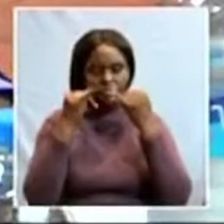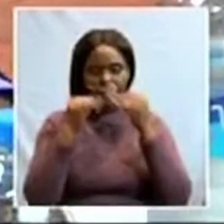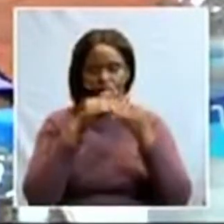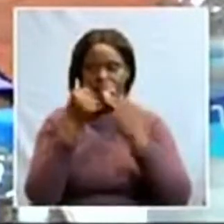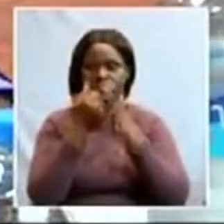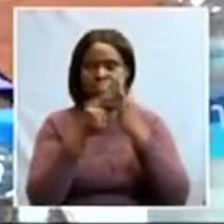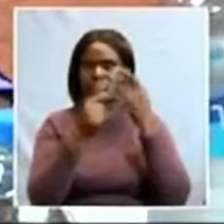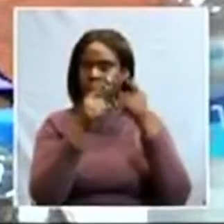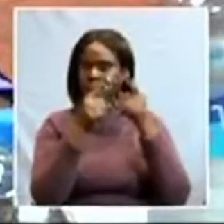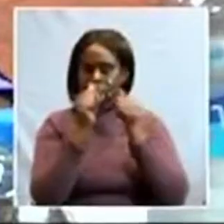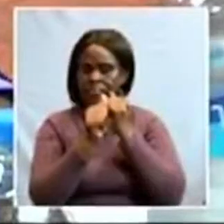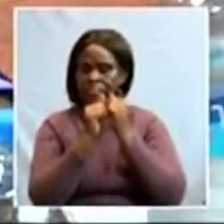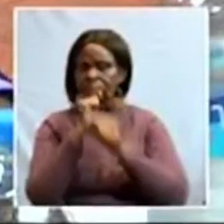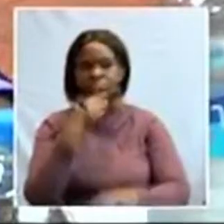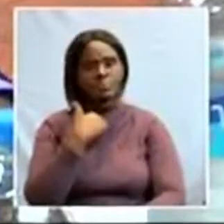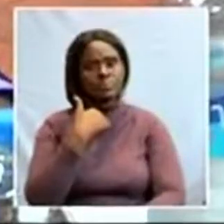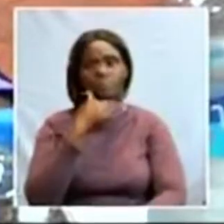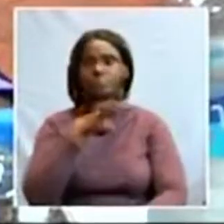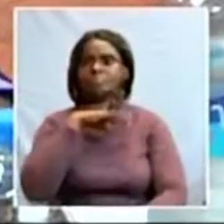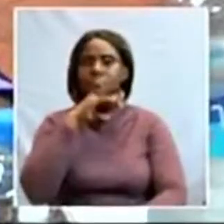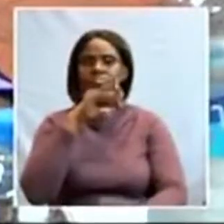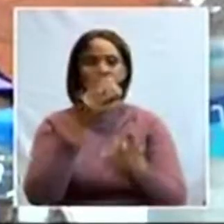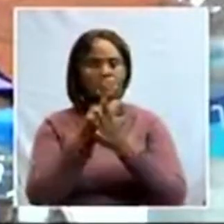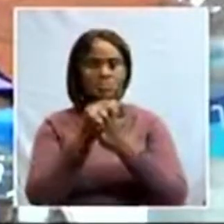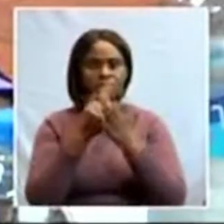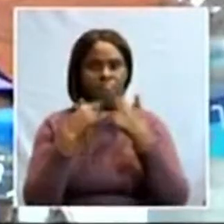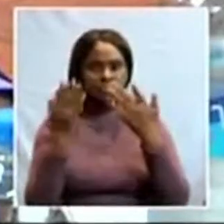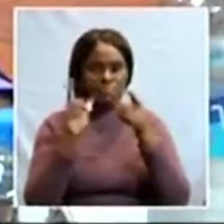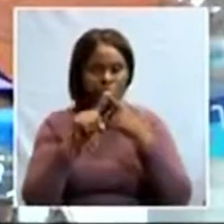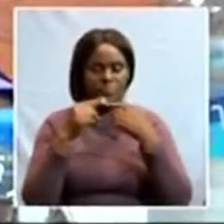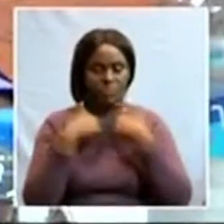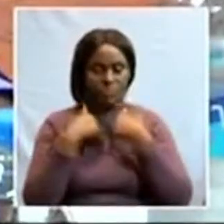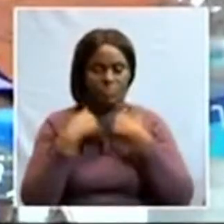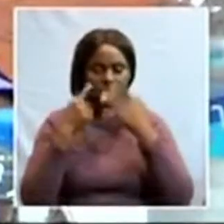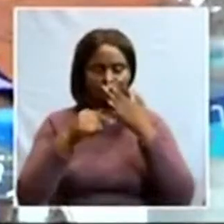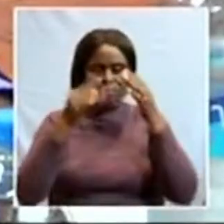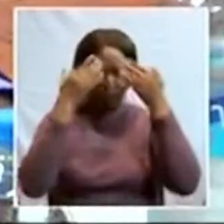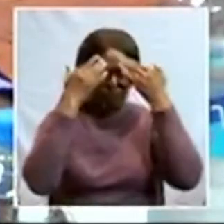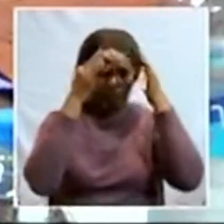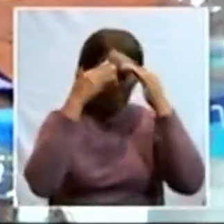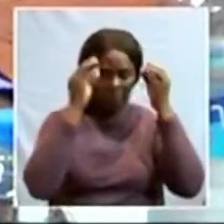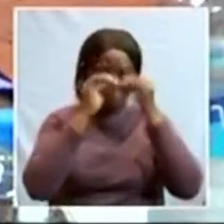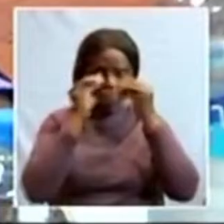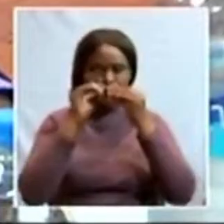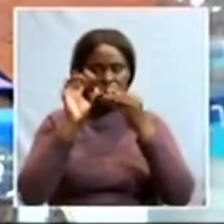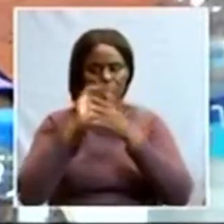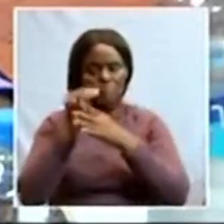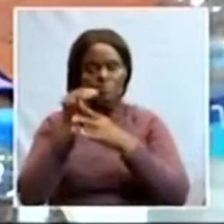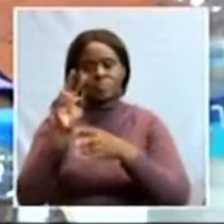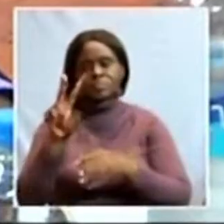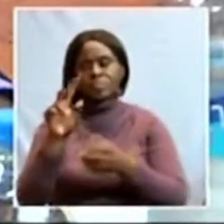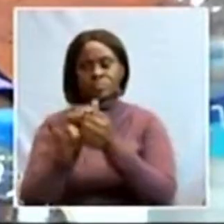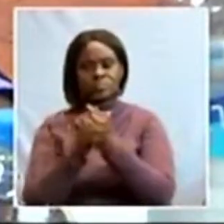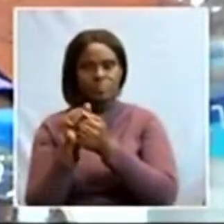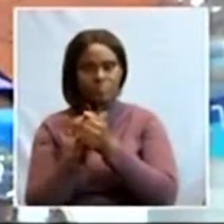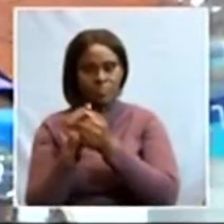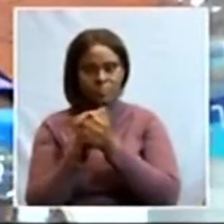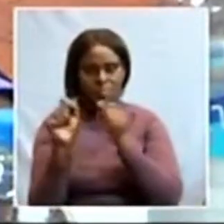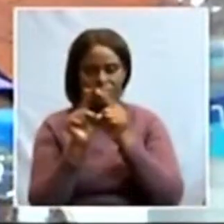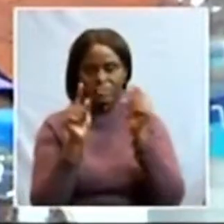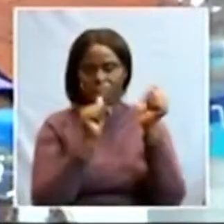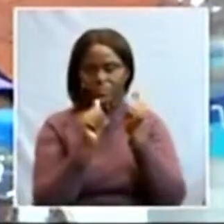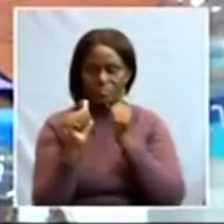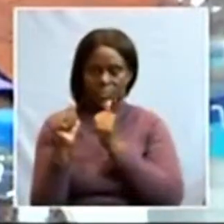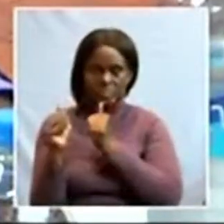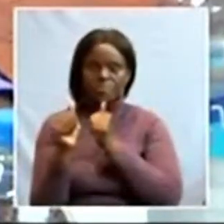variance was due to inadequate funding to carry out sensitization of VWAShes. Action